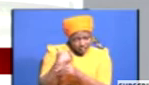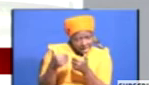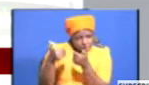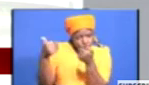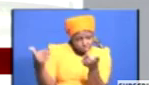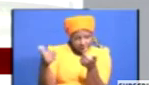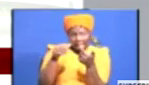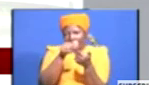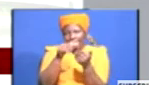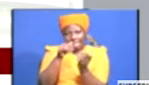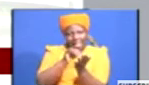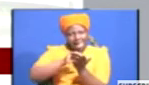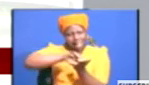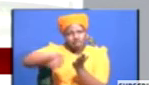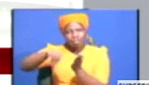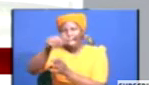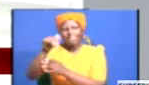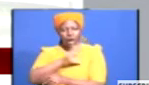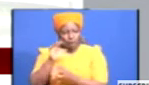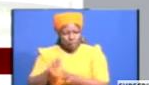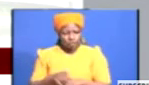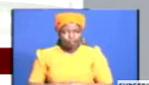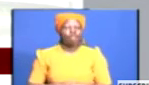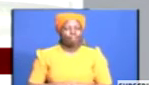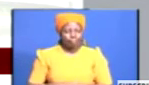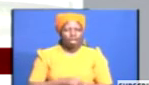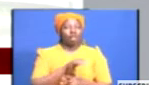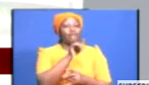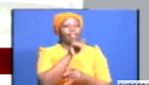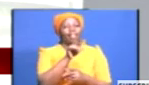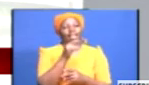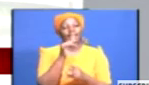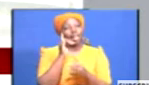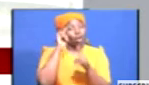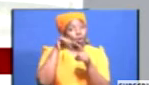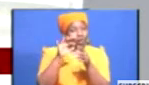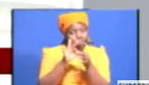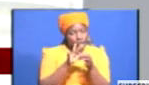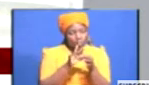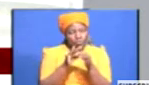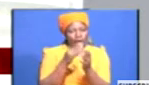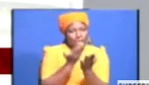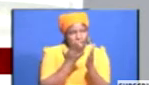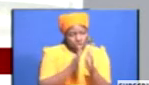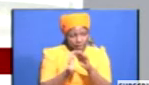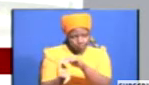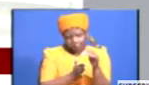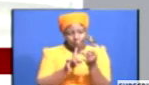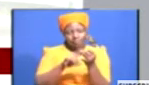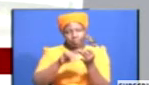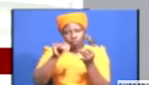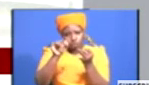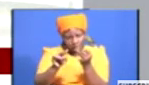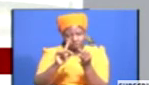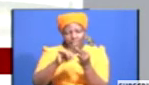Azimio la Umoja One Kenya Coalition Party petition, other petitioners include John Njoroge Kamau, Daniel Kariuki